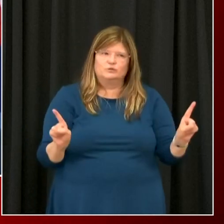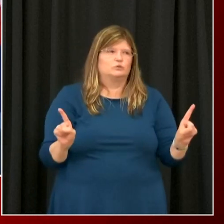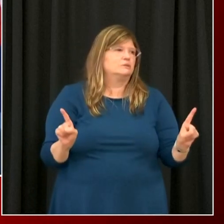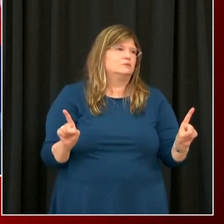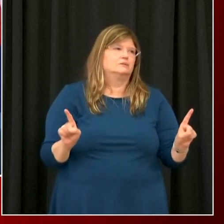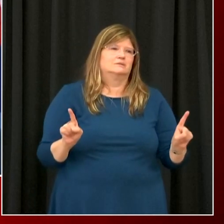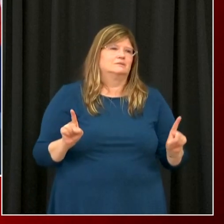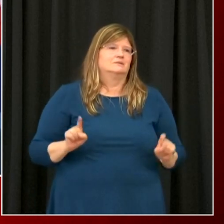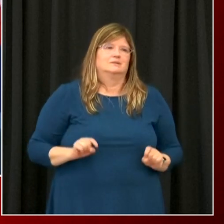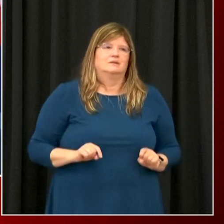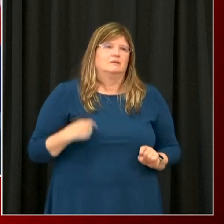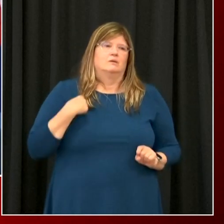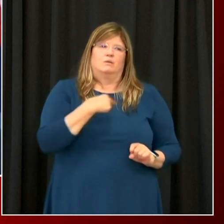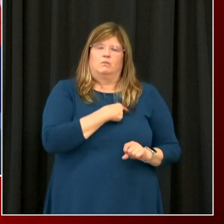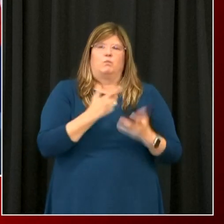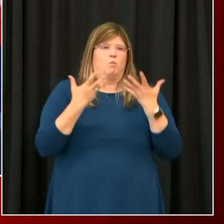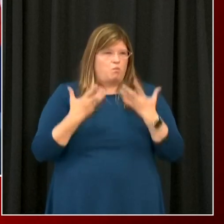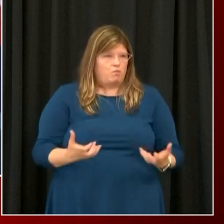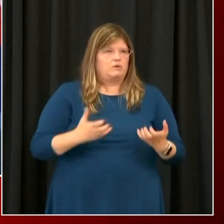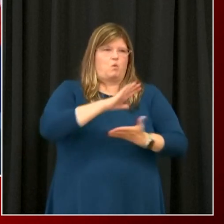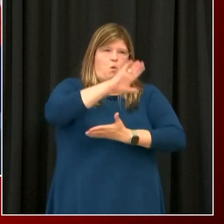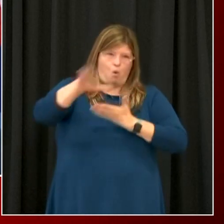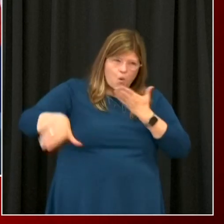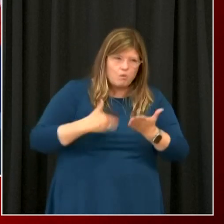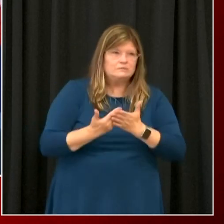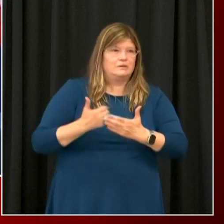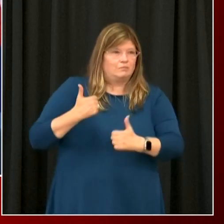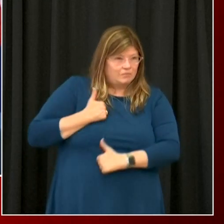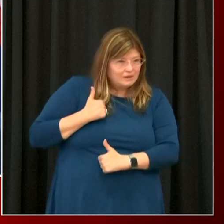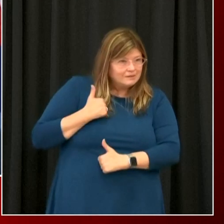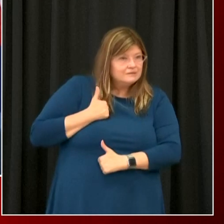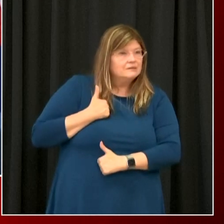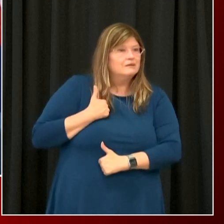want all of those troops to be accommodated.